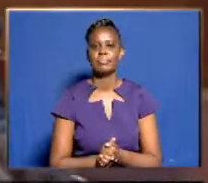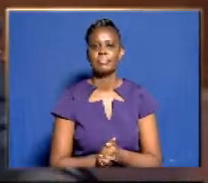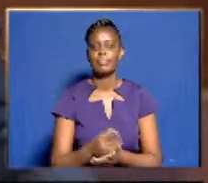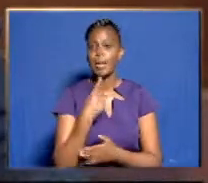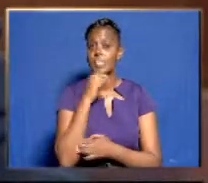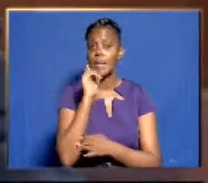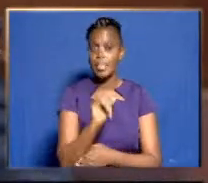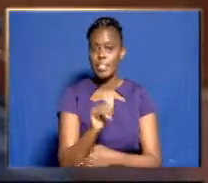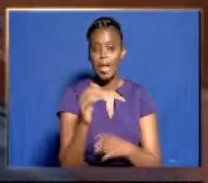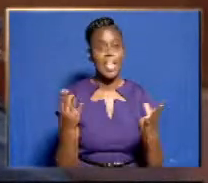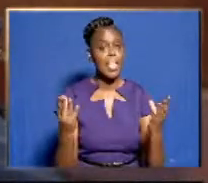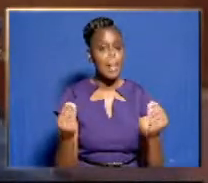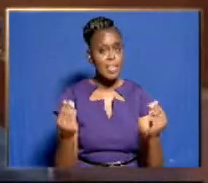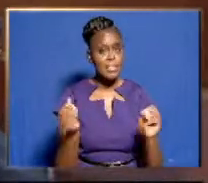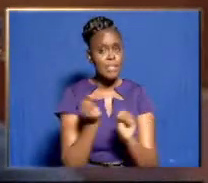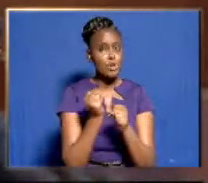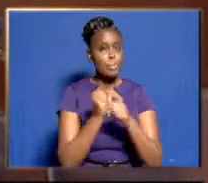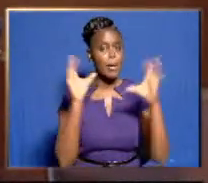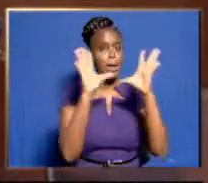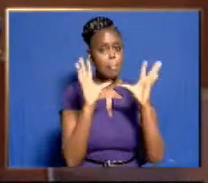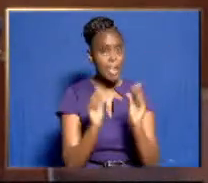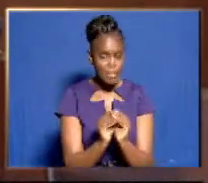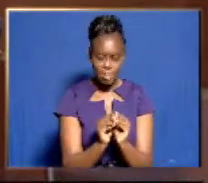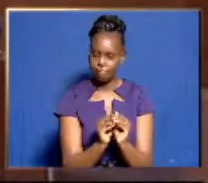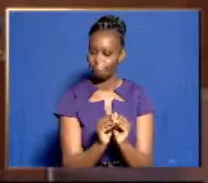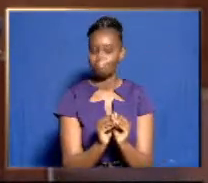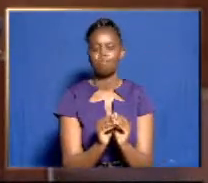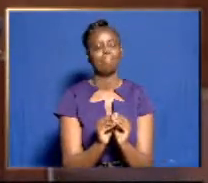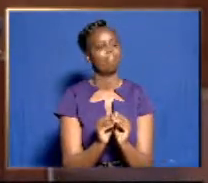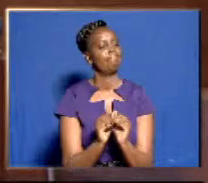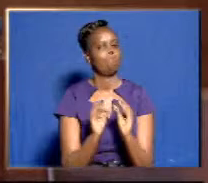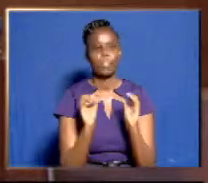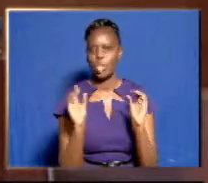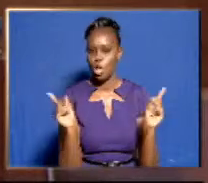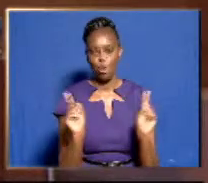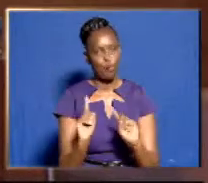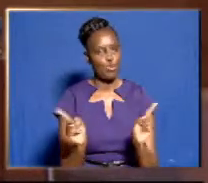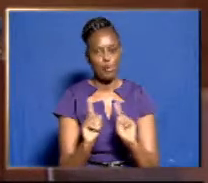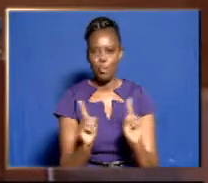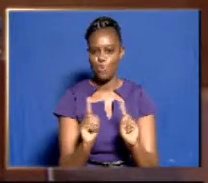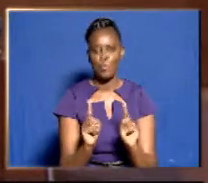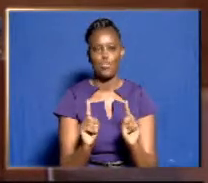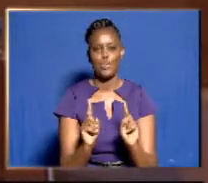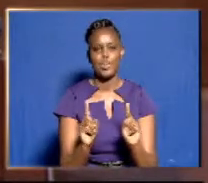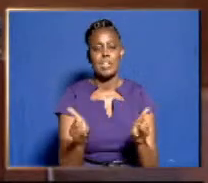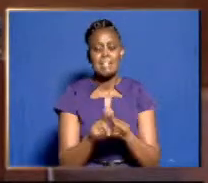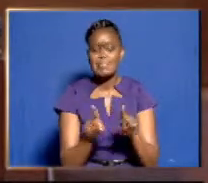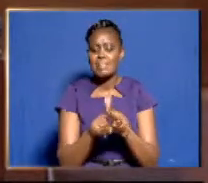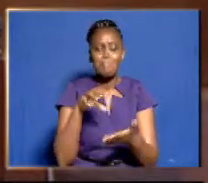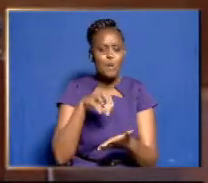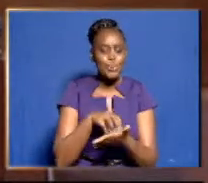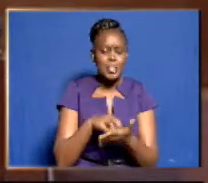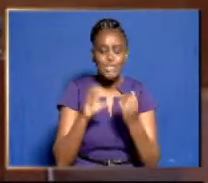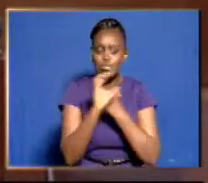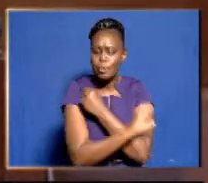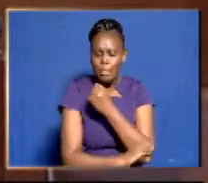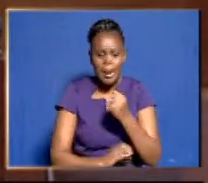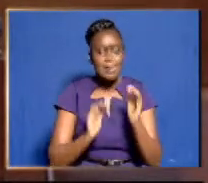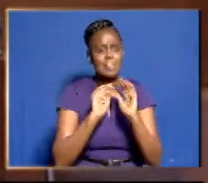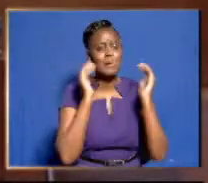is that it was not easy to make this budget, and more so based on the prevailing conditions in the country and also in the